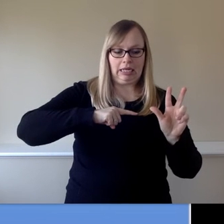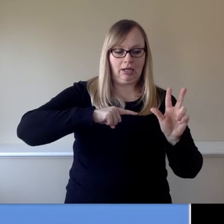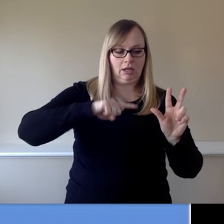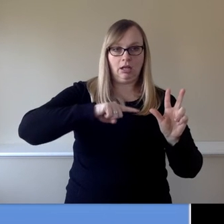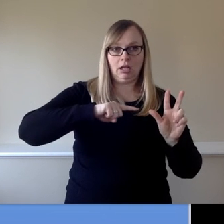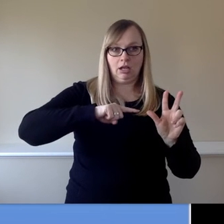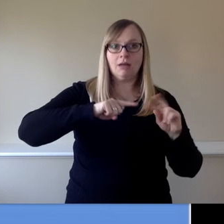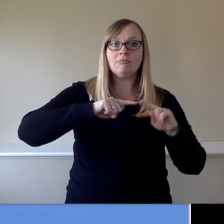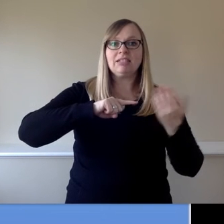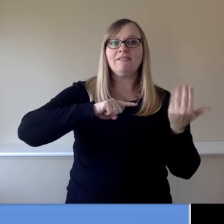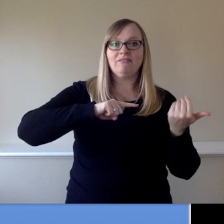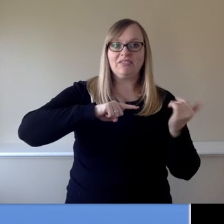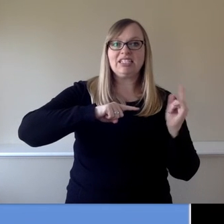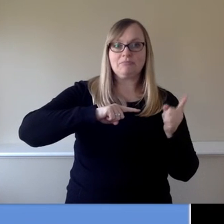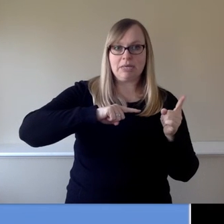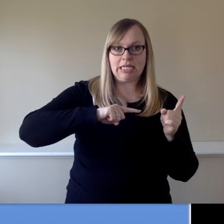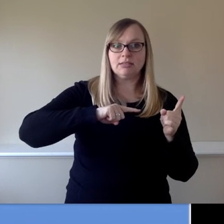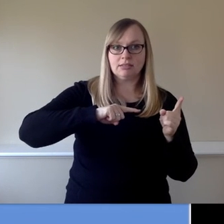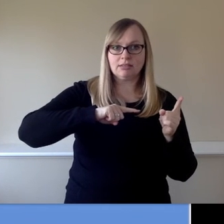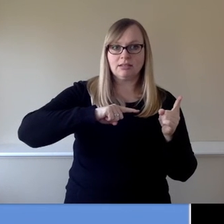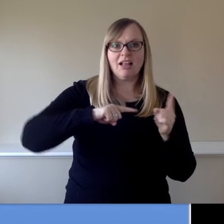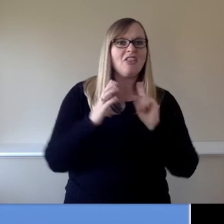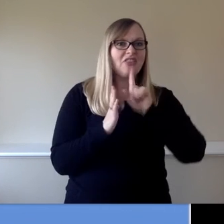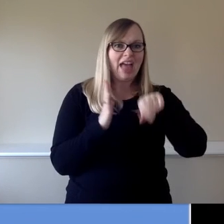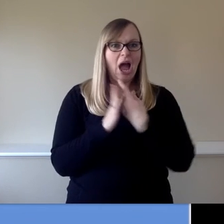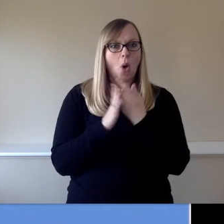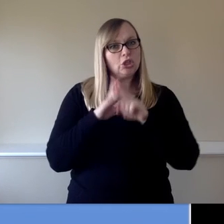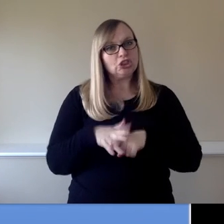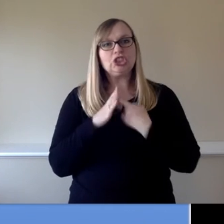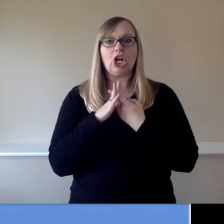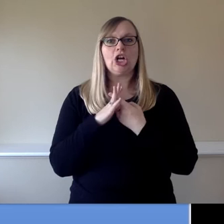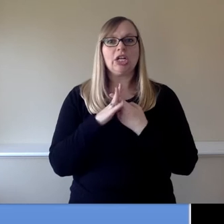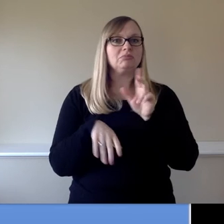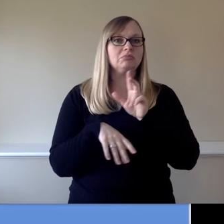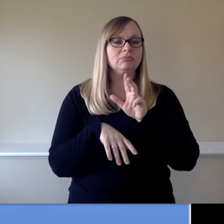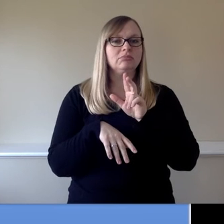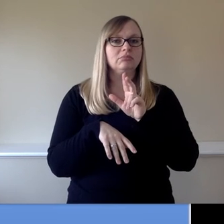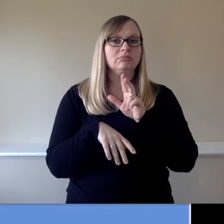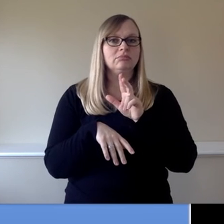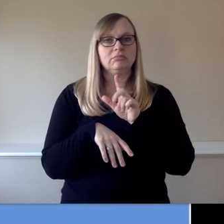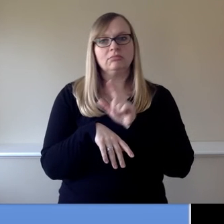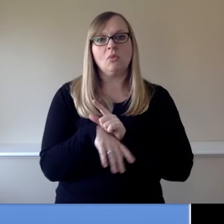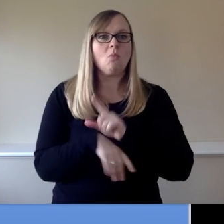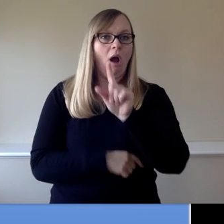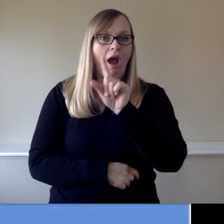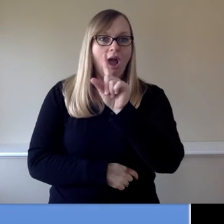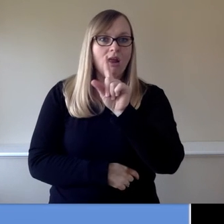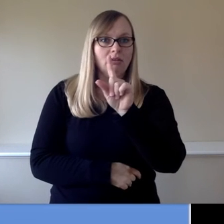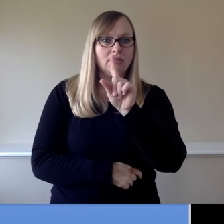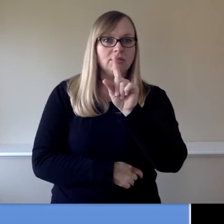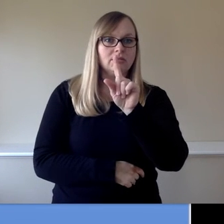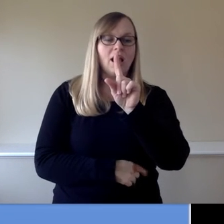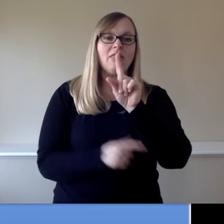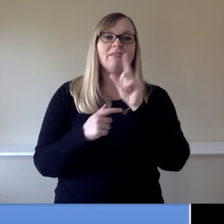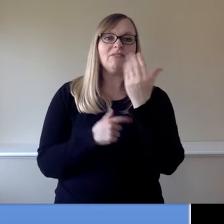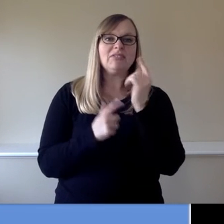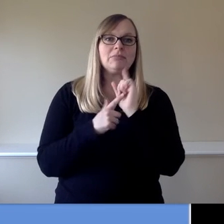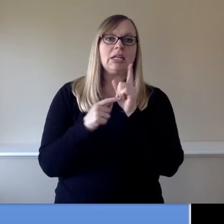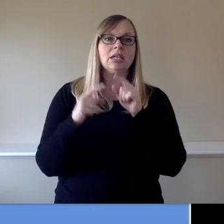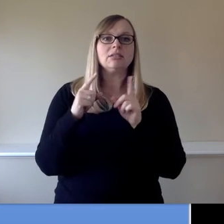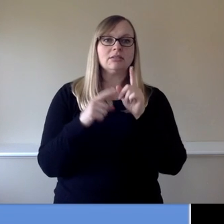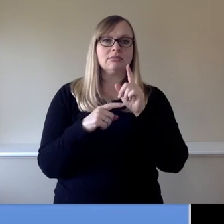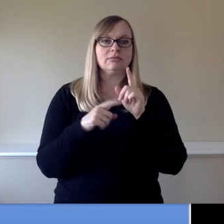is 15 minutes after the hour started, such as 3:15, or in the example of this clock, 1:15. If you